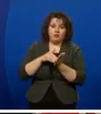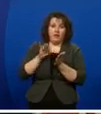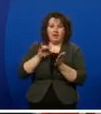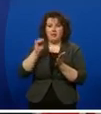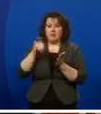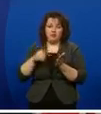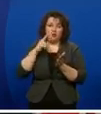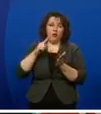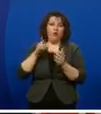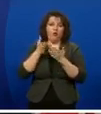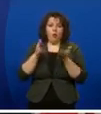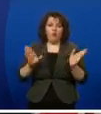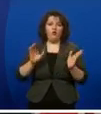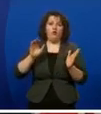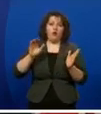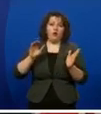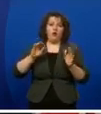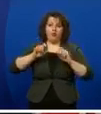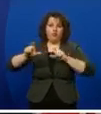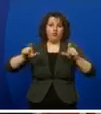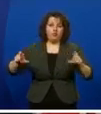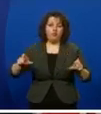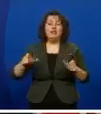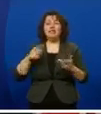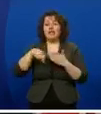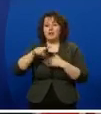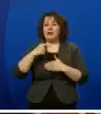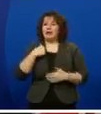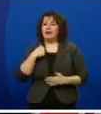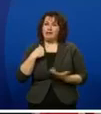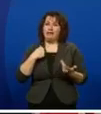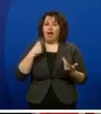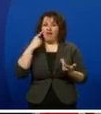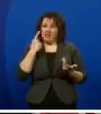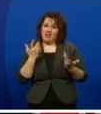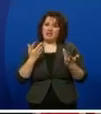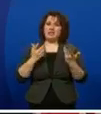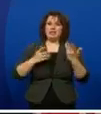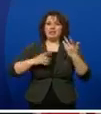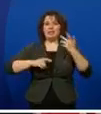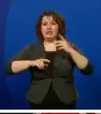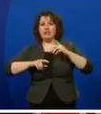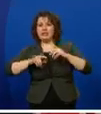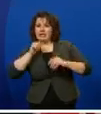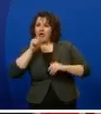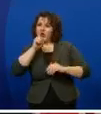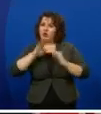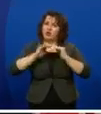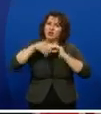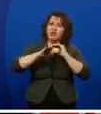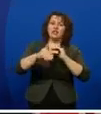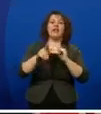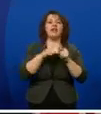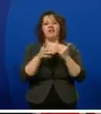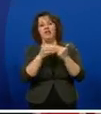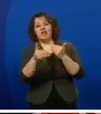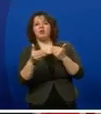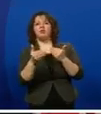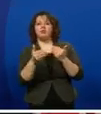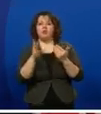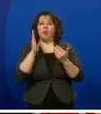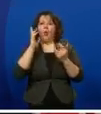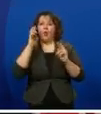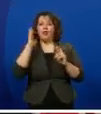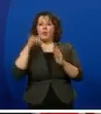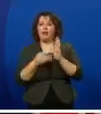overall allocation. Next week, I think it'll still be probably a little volatile, and then we're hoping the week after that we'll start to see them ramp back up. But